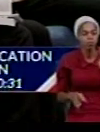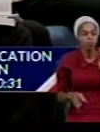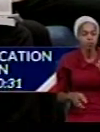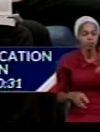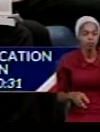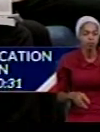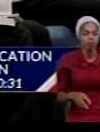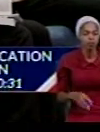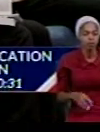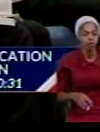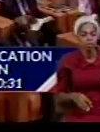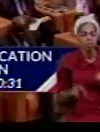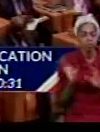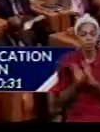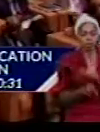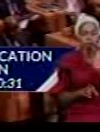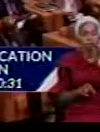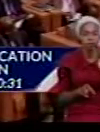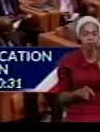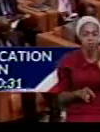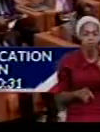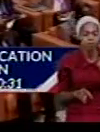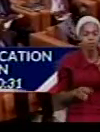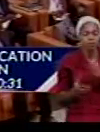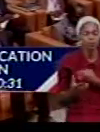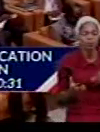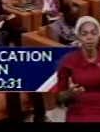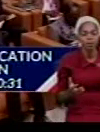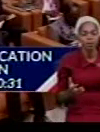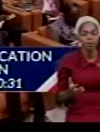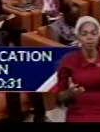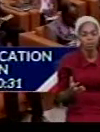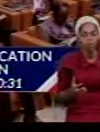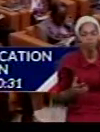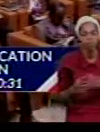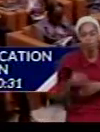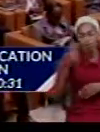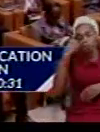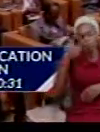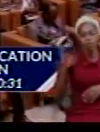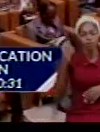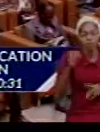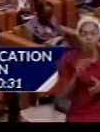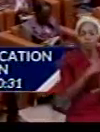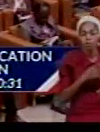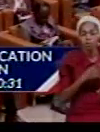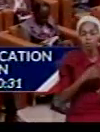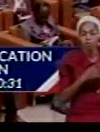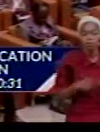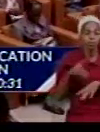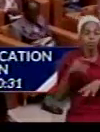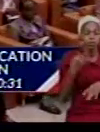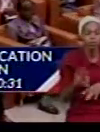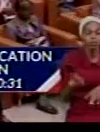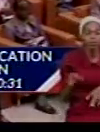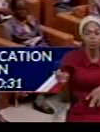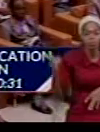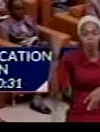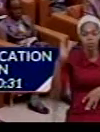Romans chapter 14, I read verse 17. For the kingdom of God is not meat and drink,